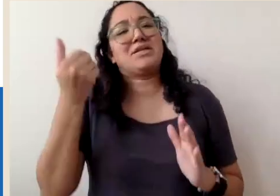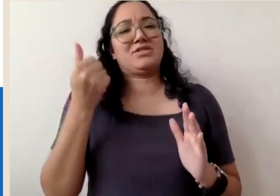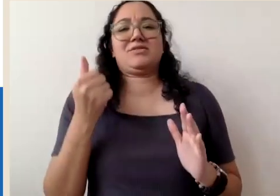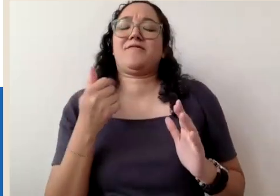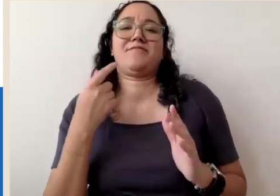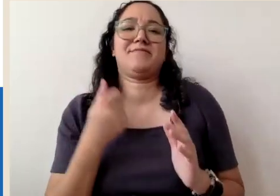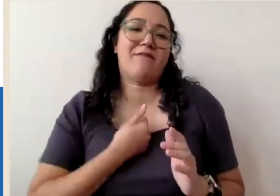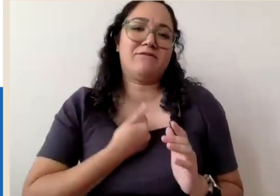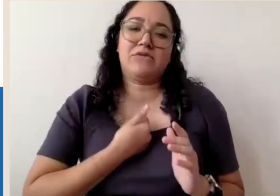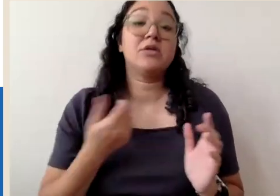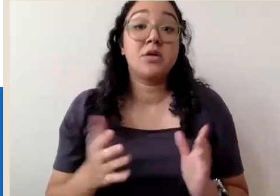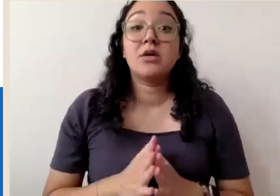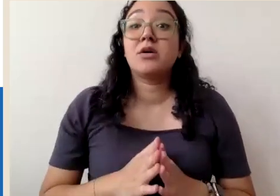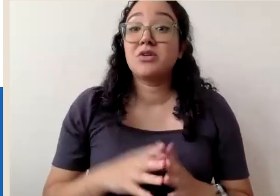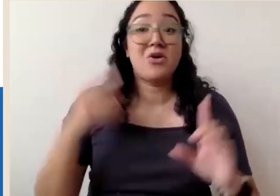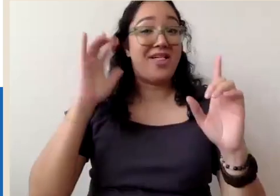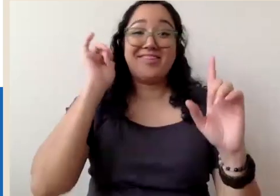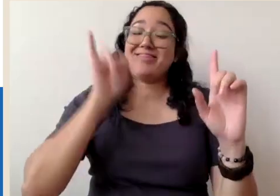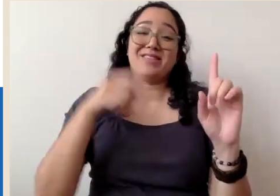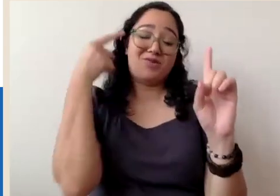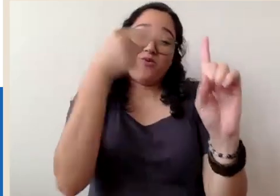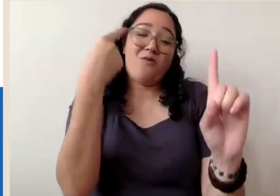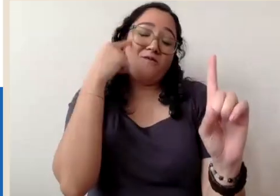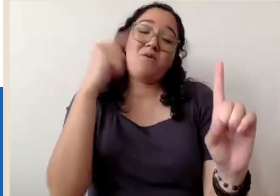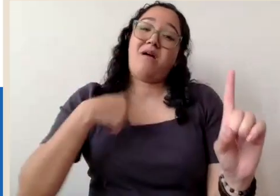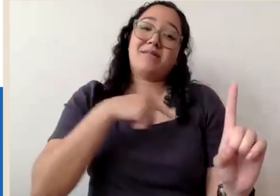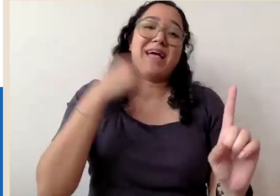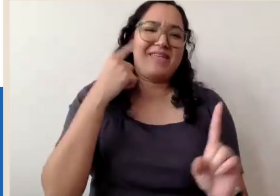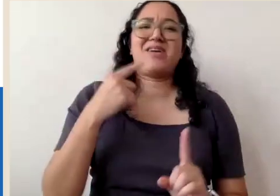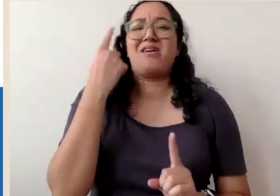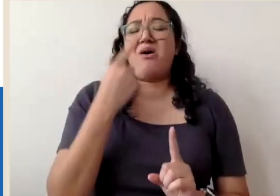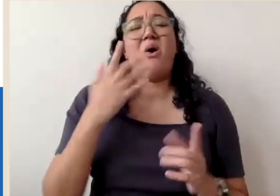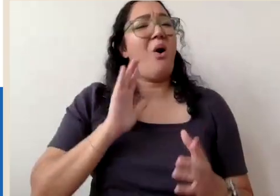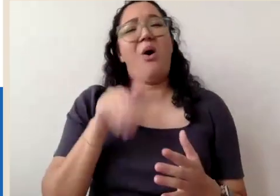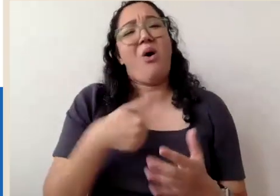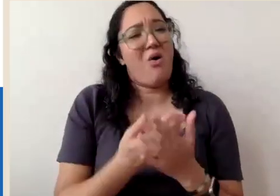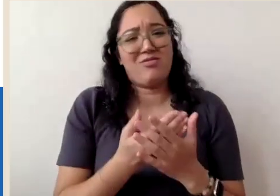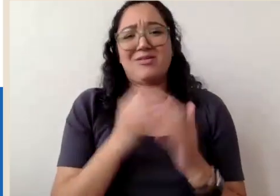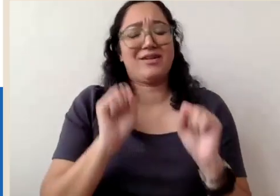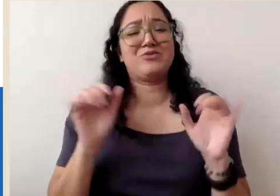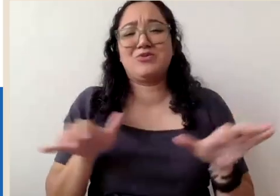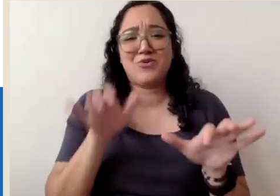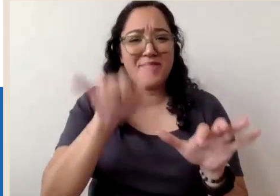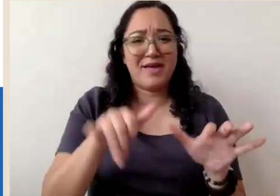do. And something that I think that we can all do in the work that we want to see with bilingual students to help to provide more